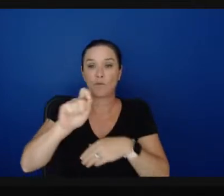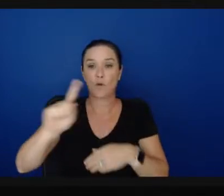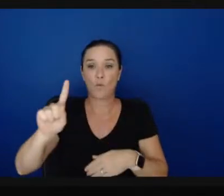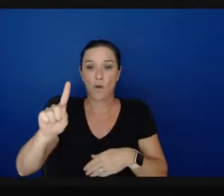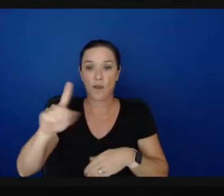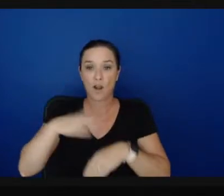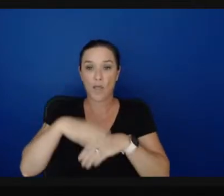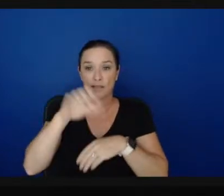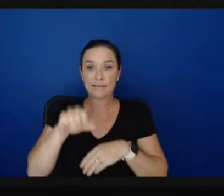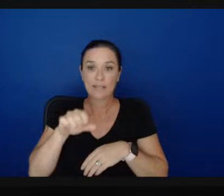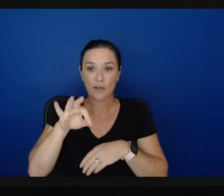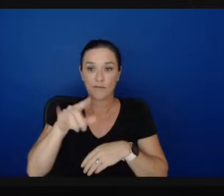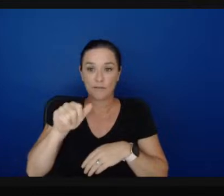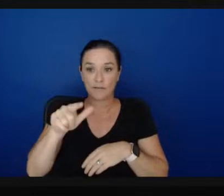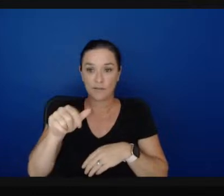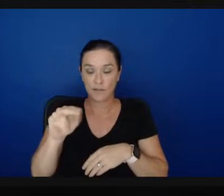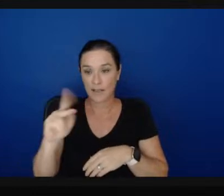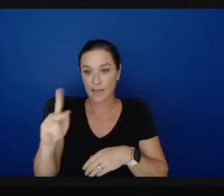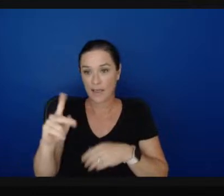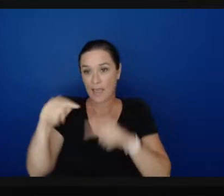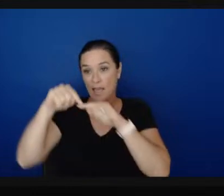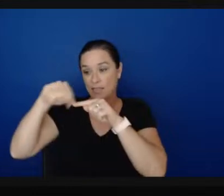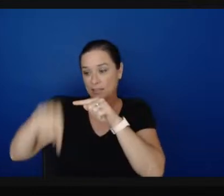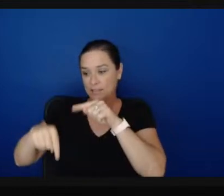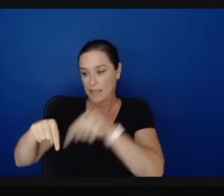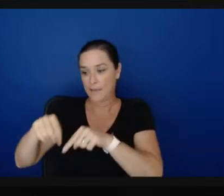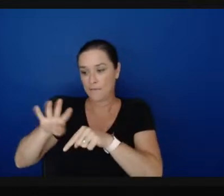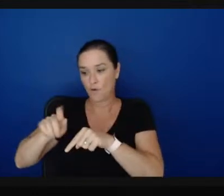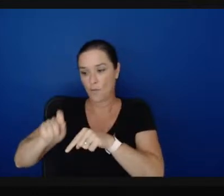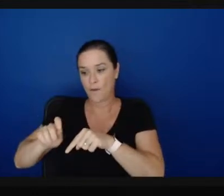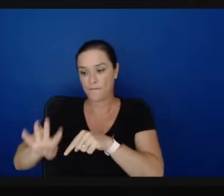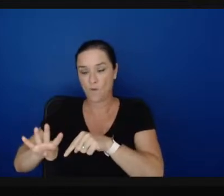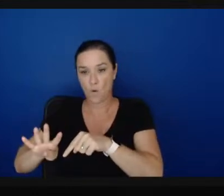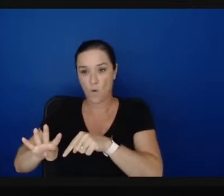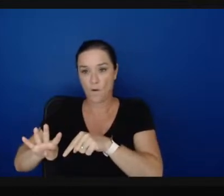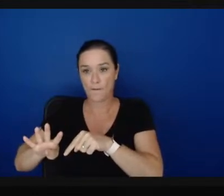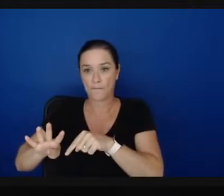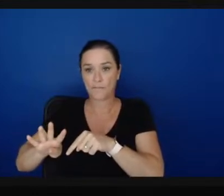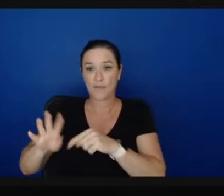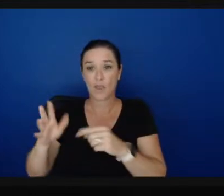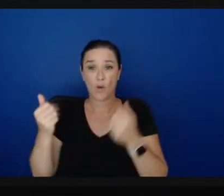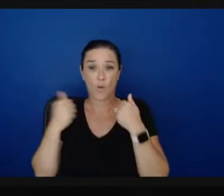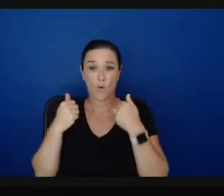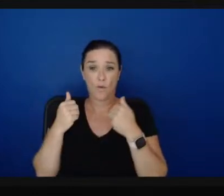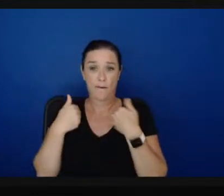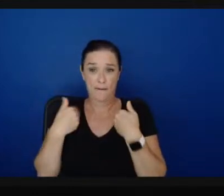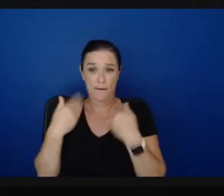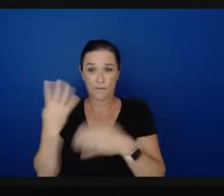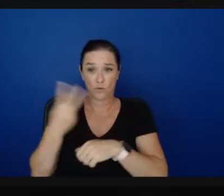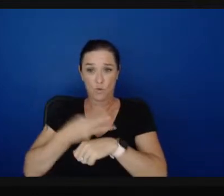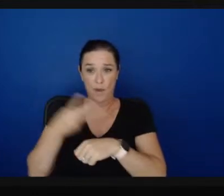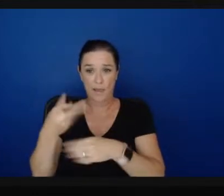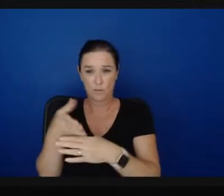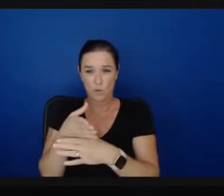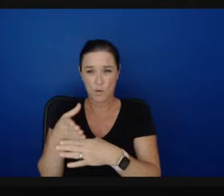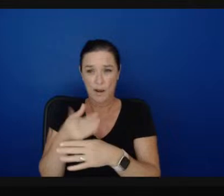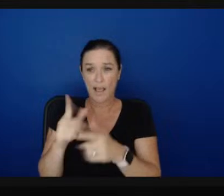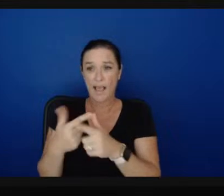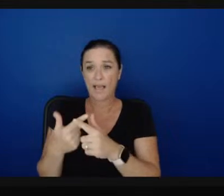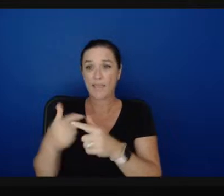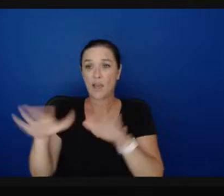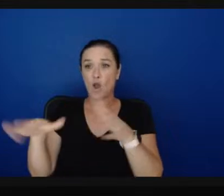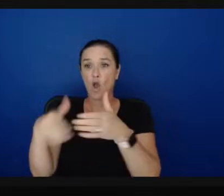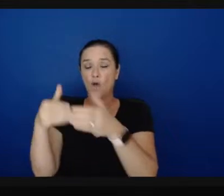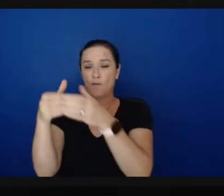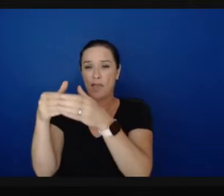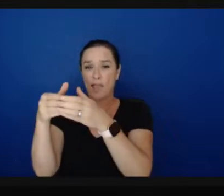flank, our deep 4.4, 2 days in between, and the volcanic earthquakes like that